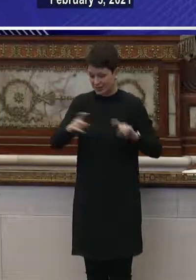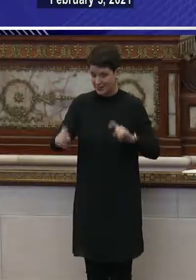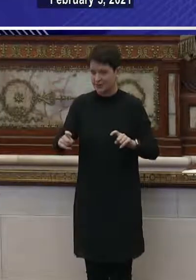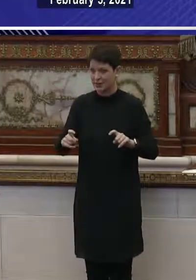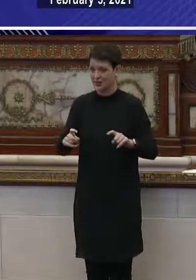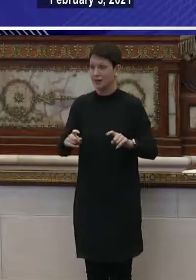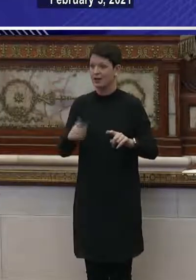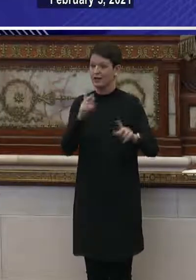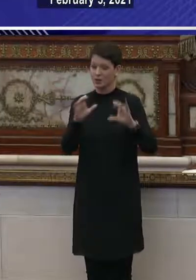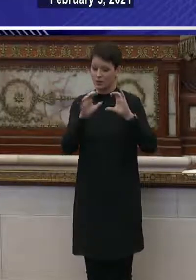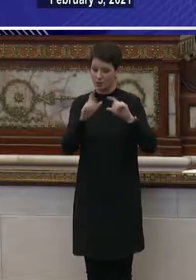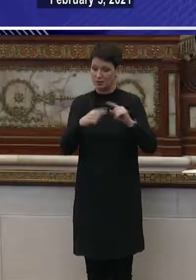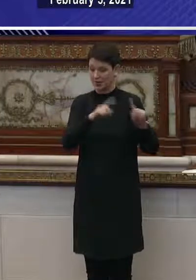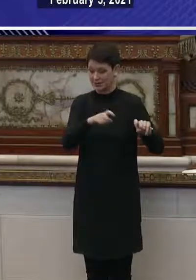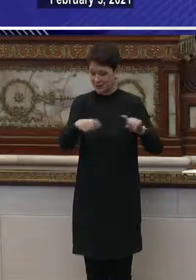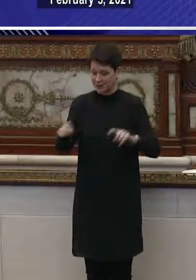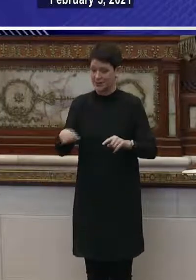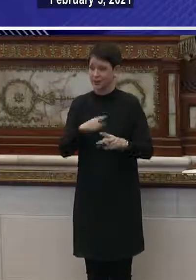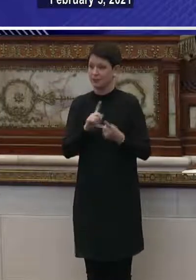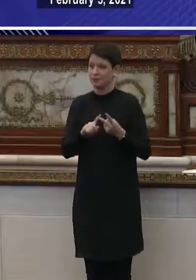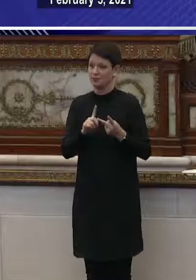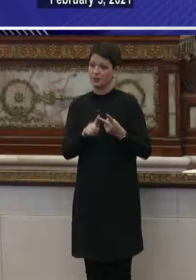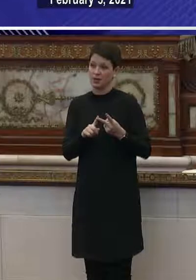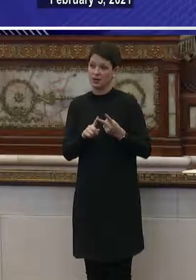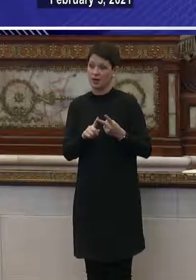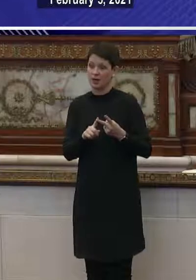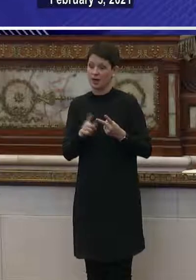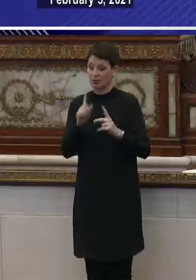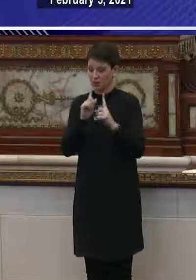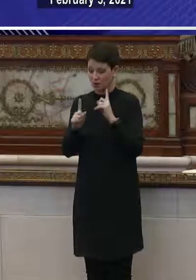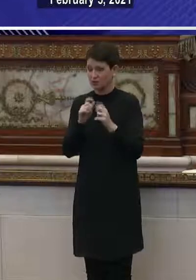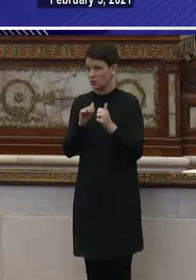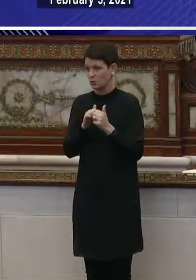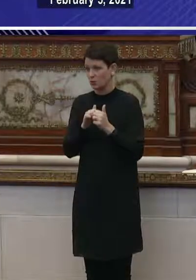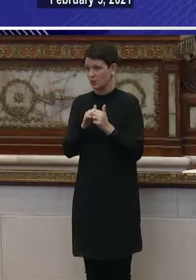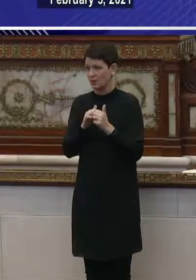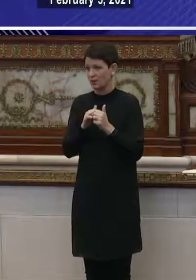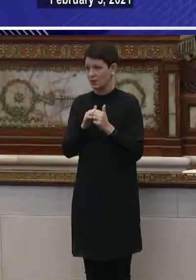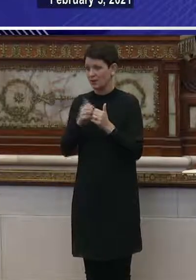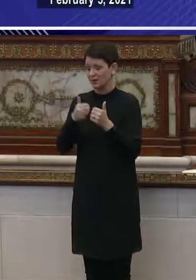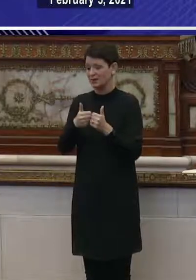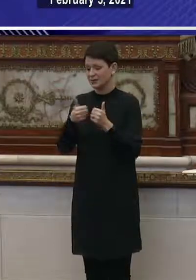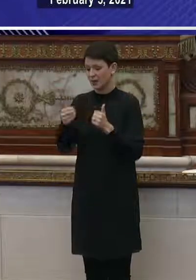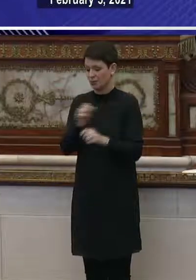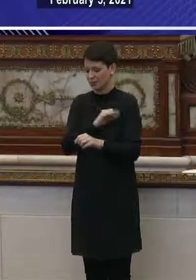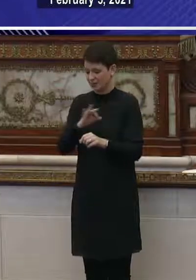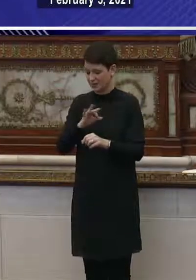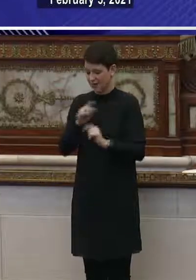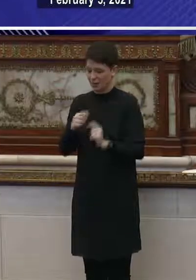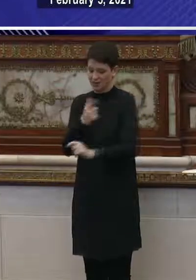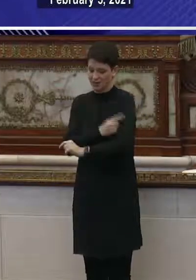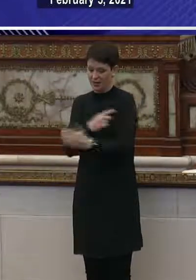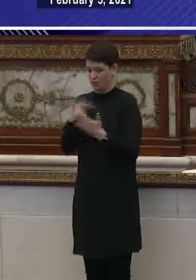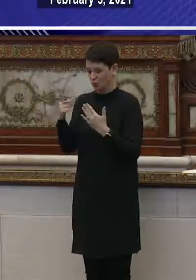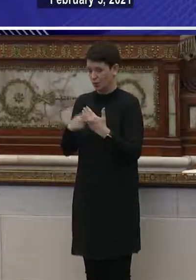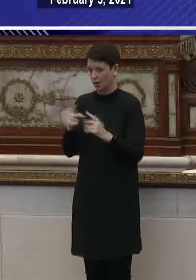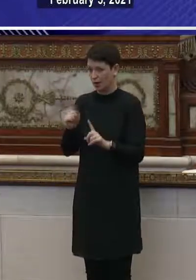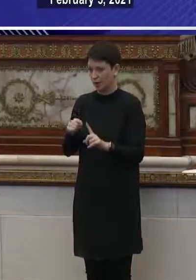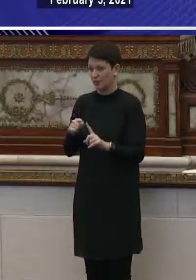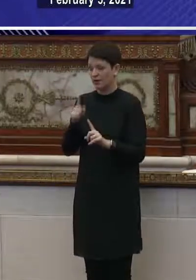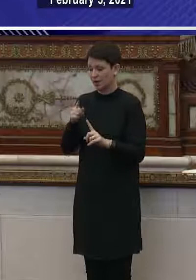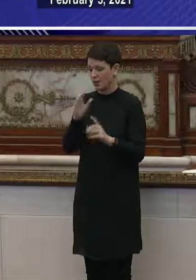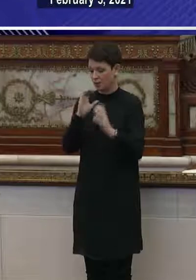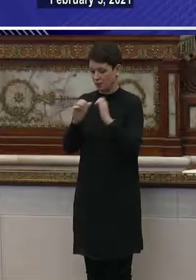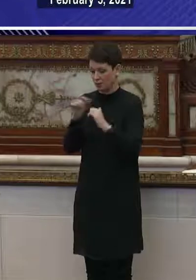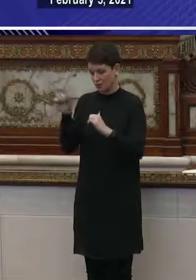their testing. And then I was in conversation with a separate set of staff through the vaccination initiative, and they were in communication